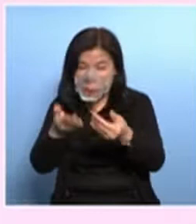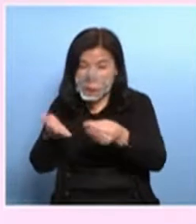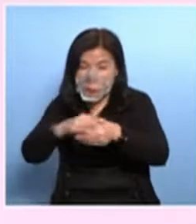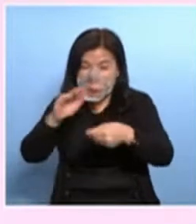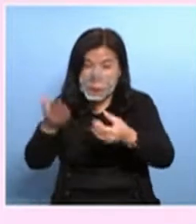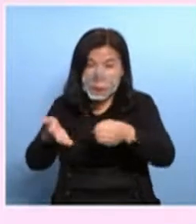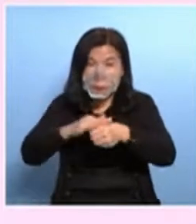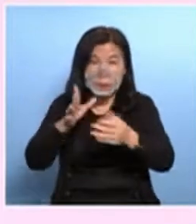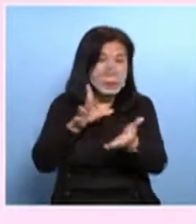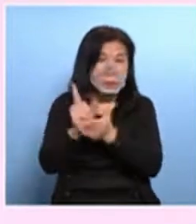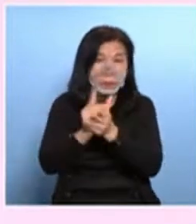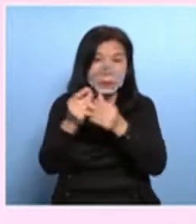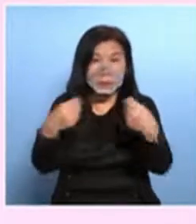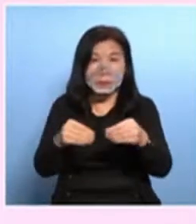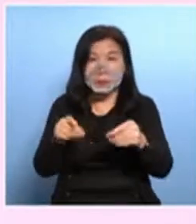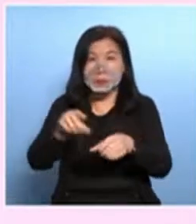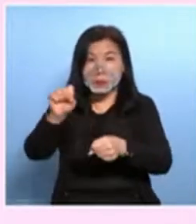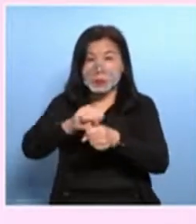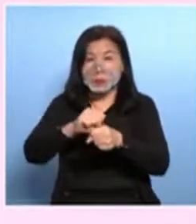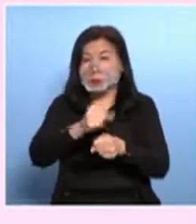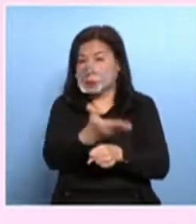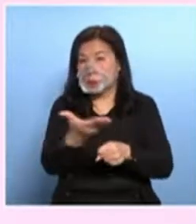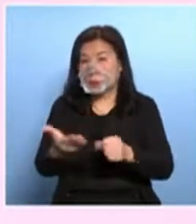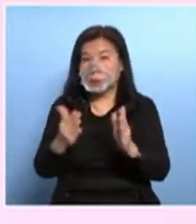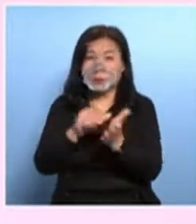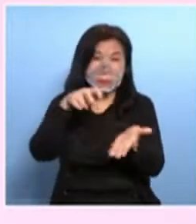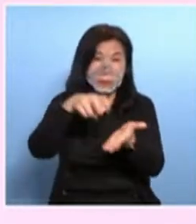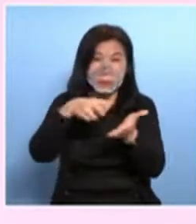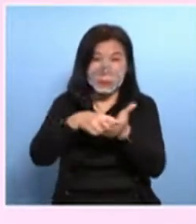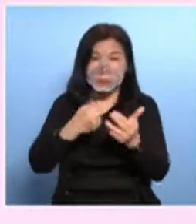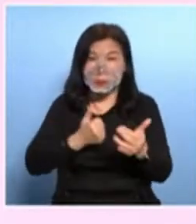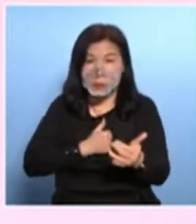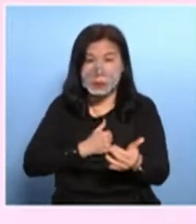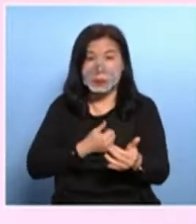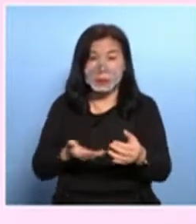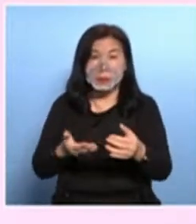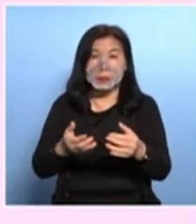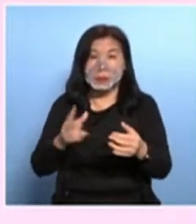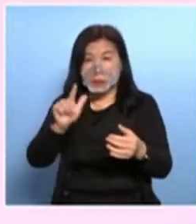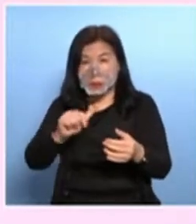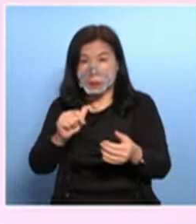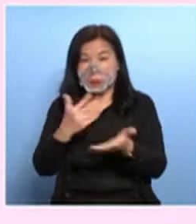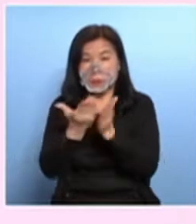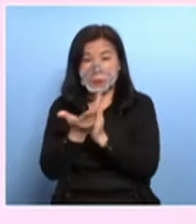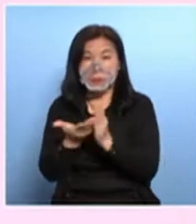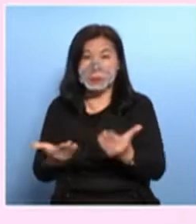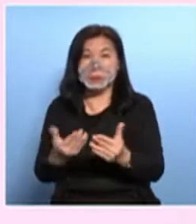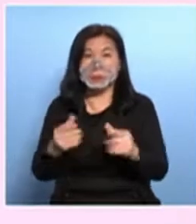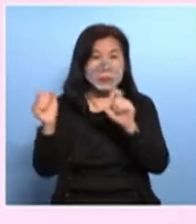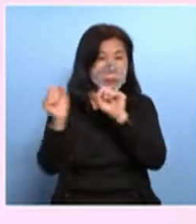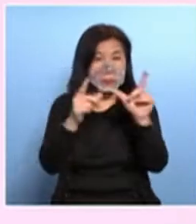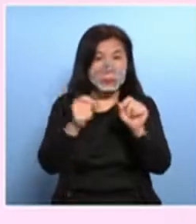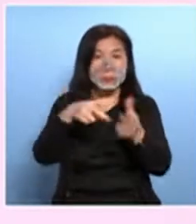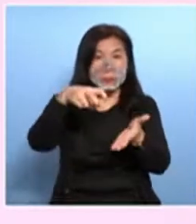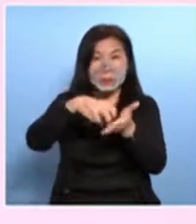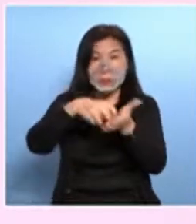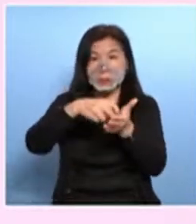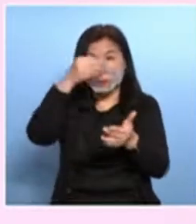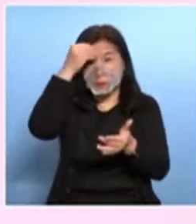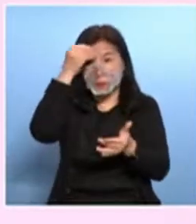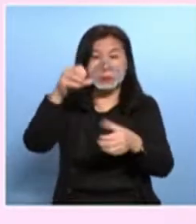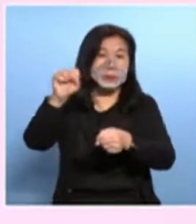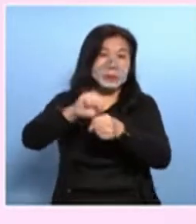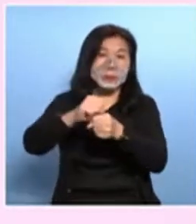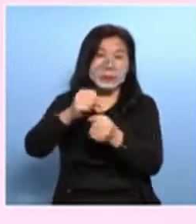of the Hong Kong Palace Museum, which will be opened soon, as well as increase the number of places under the Museum Trainees Conservation